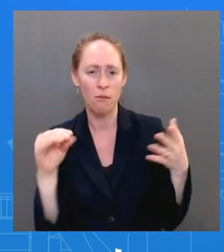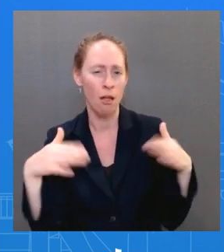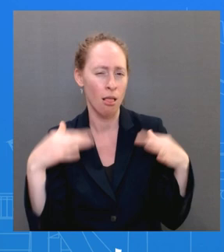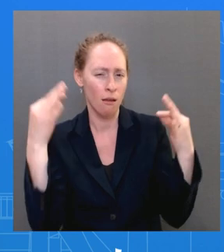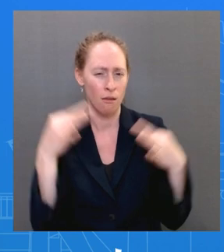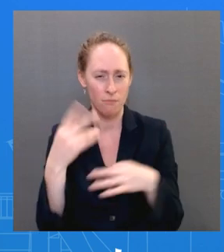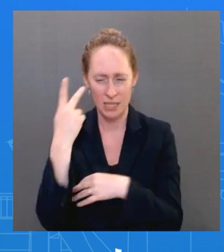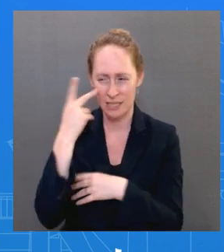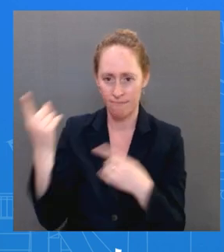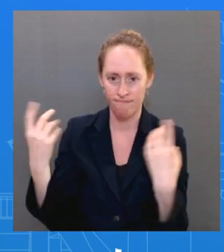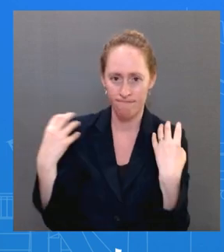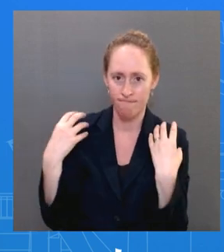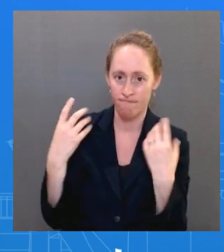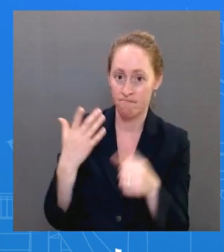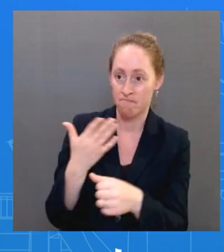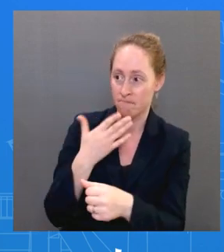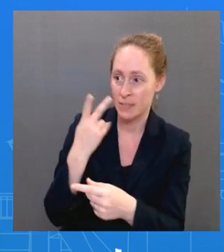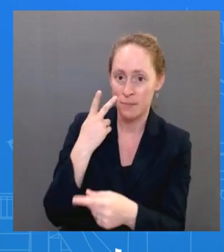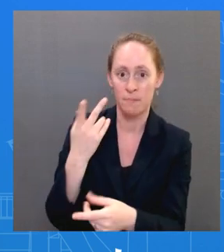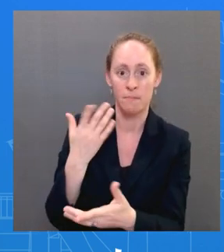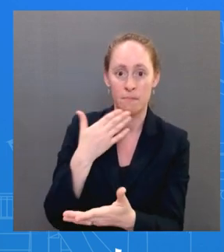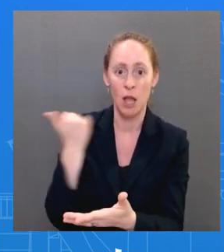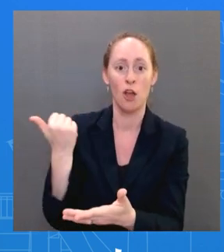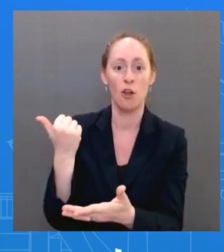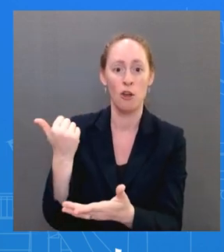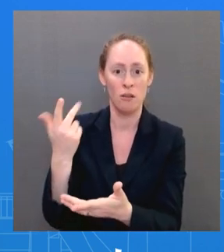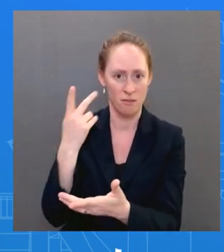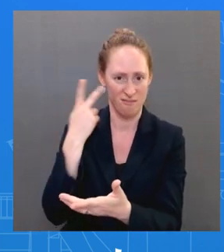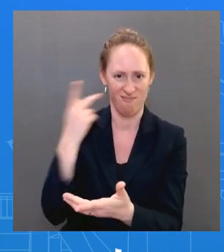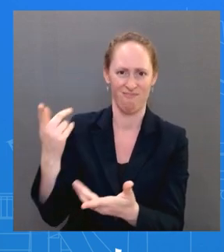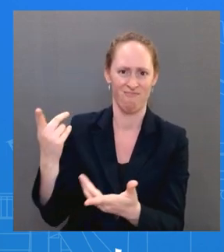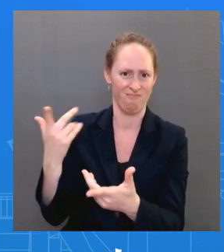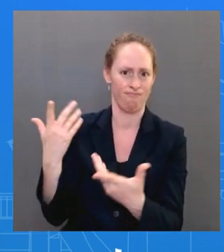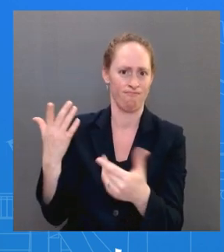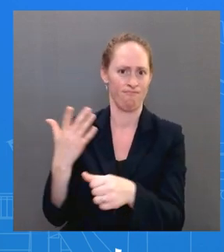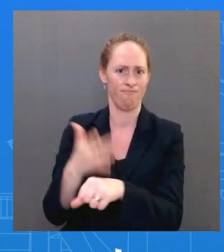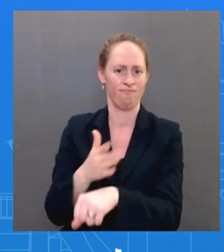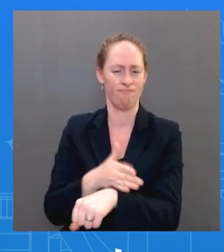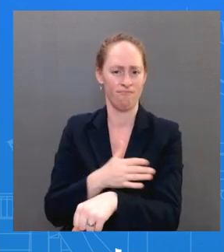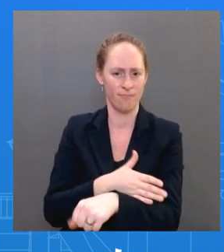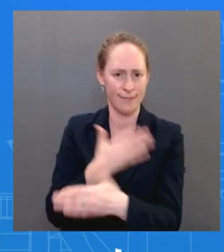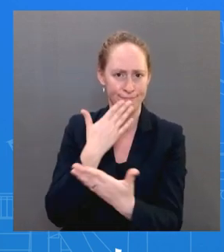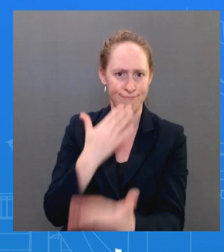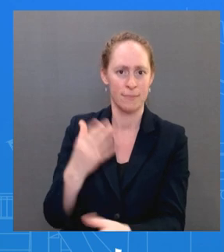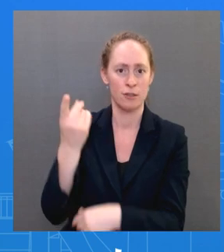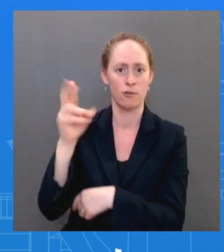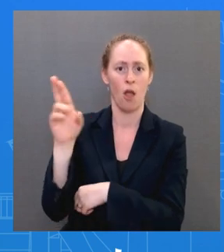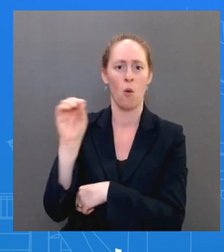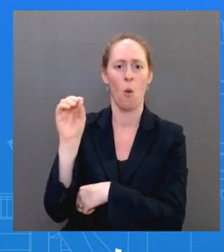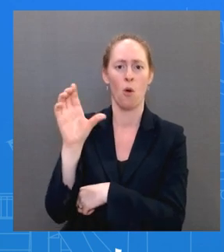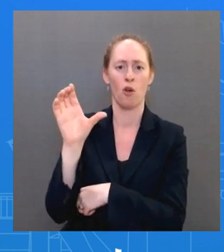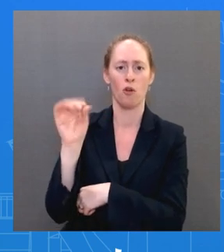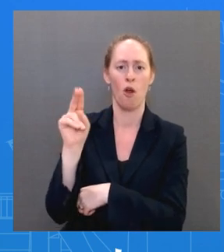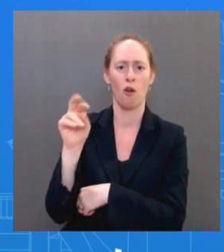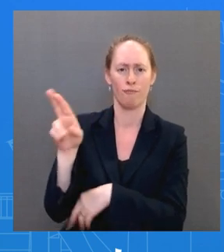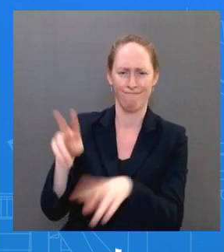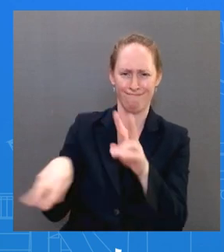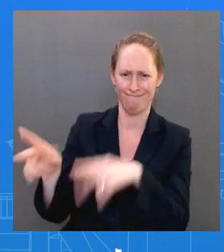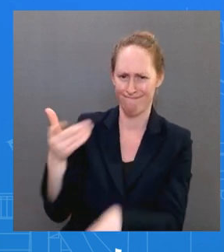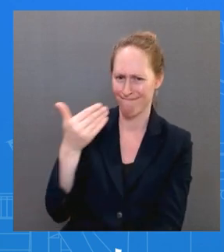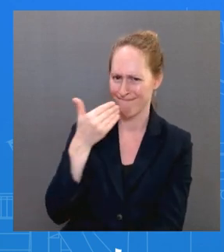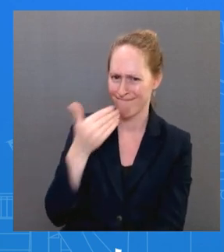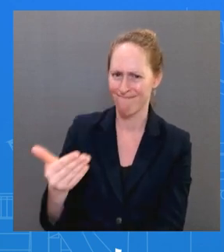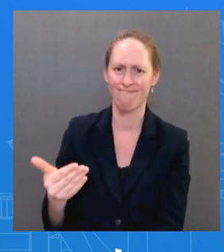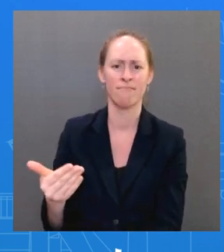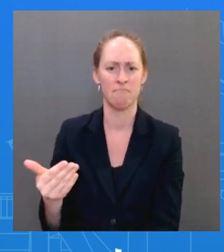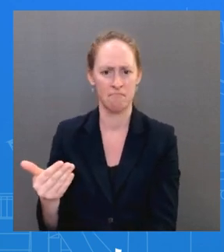is doing better, according to Dr. O'Connor. That is good news, and we welcome that good news, and we continue to